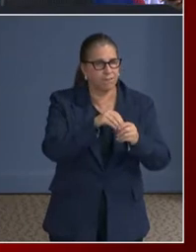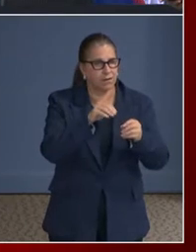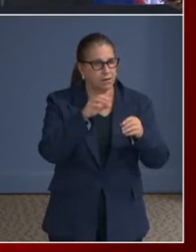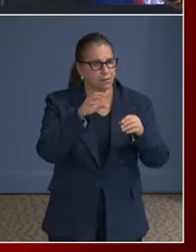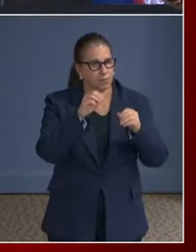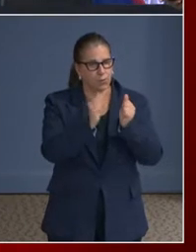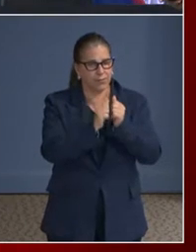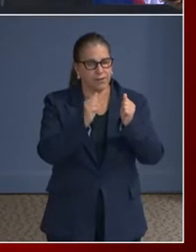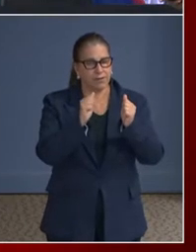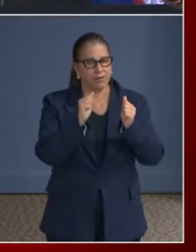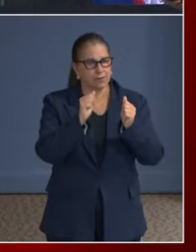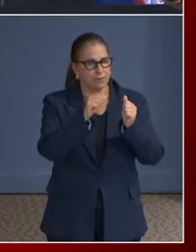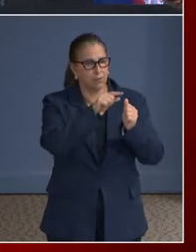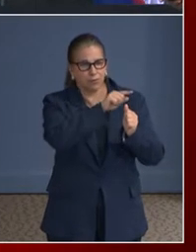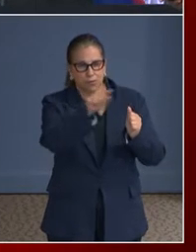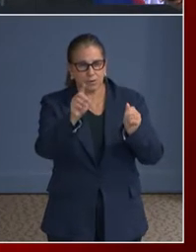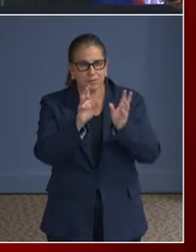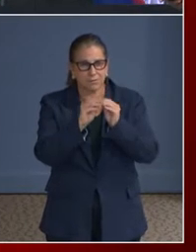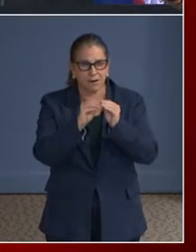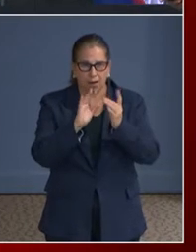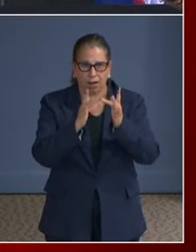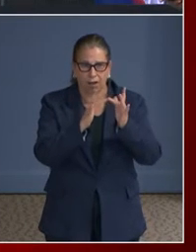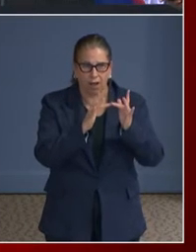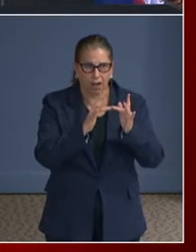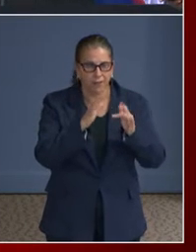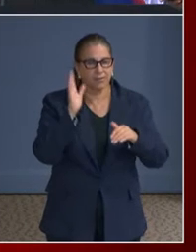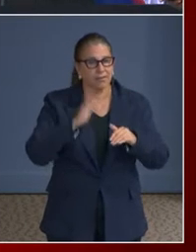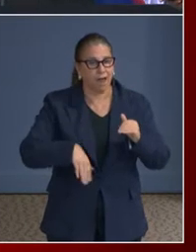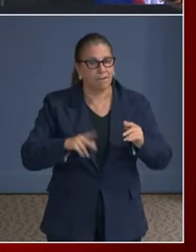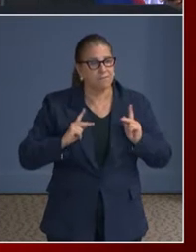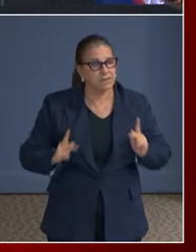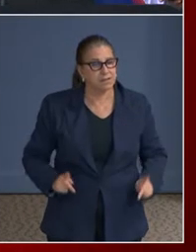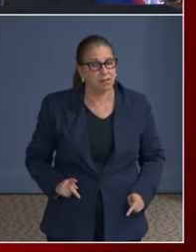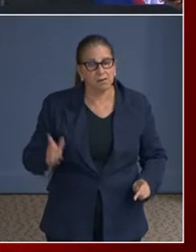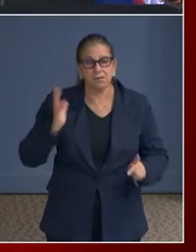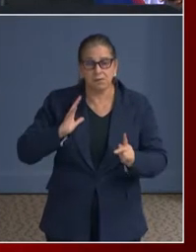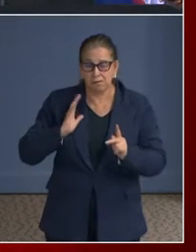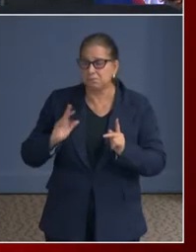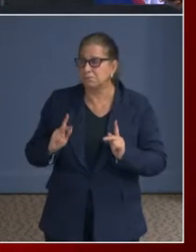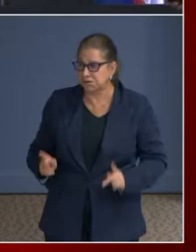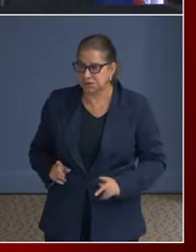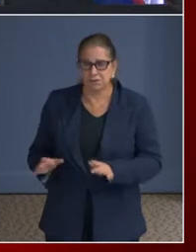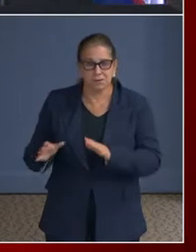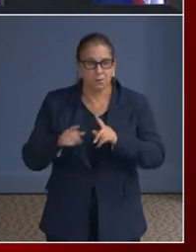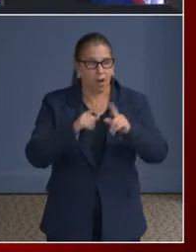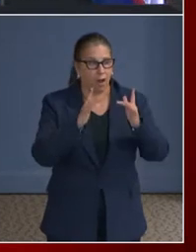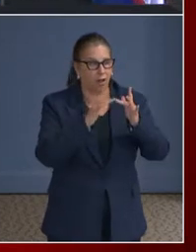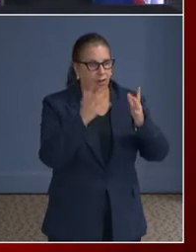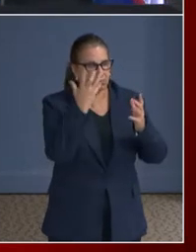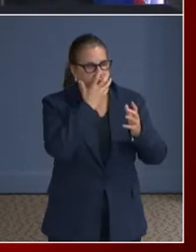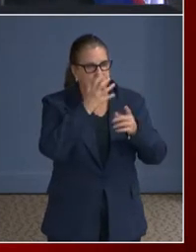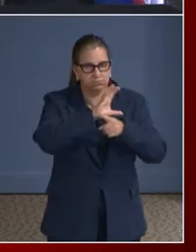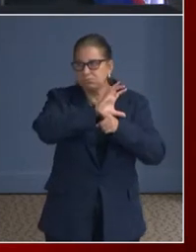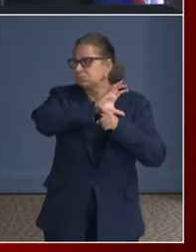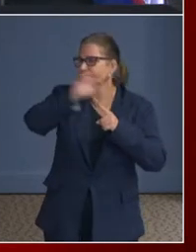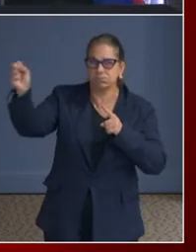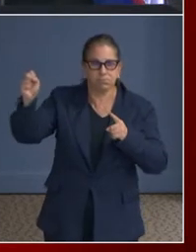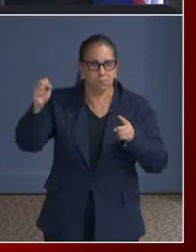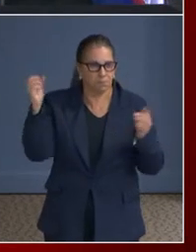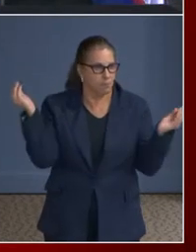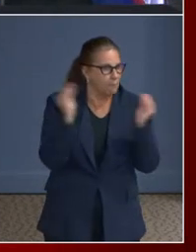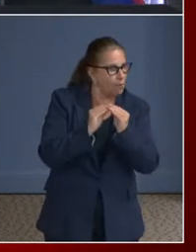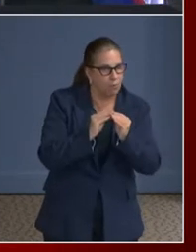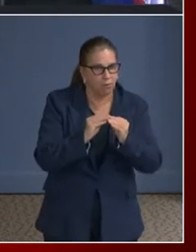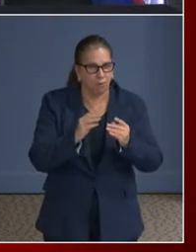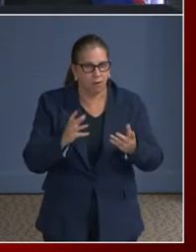I believe that the content even was more focused than in past times. And the ability to be